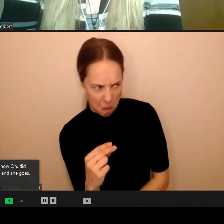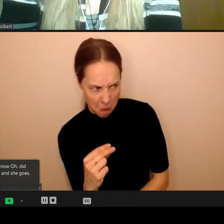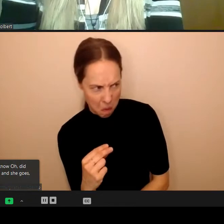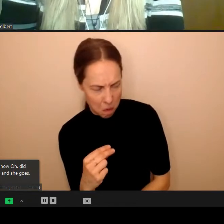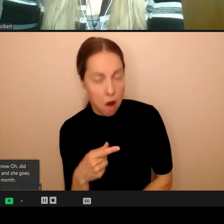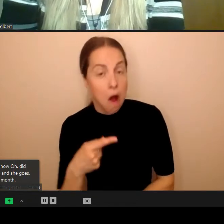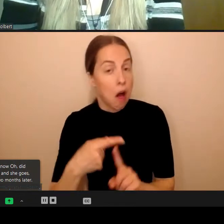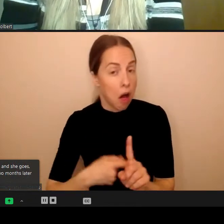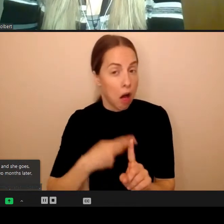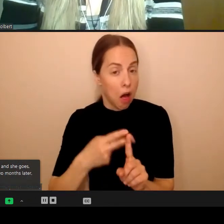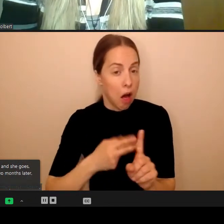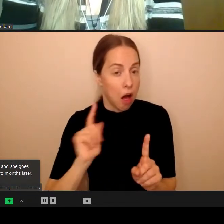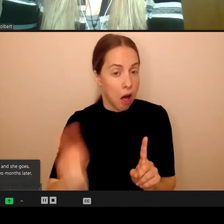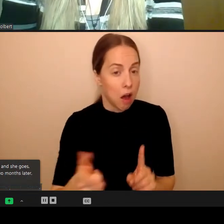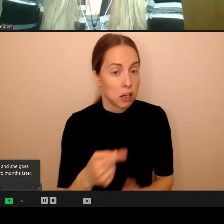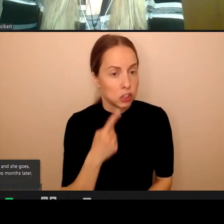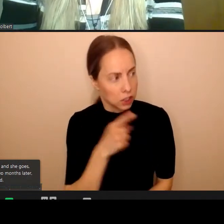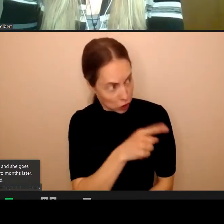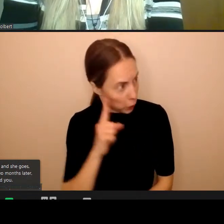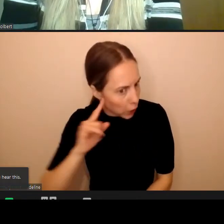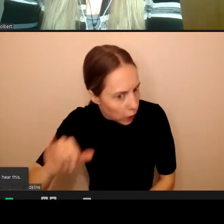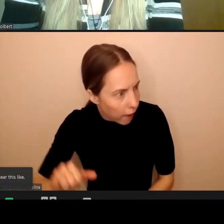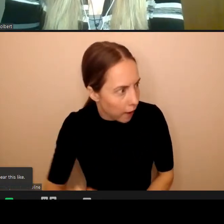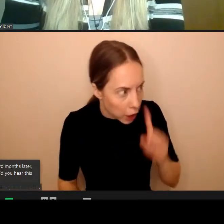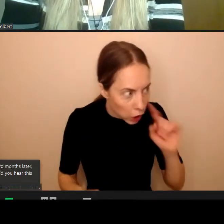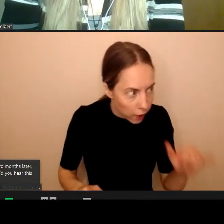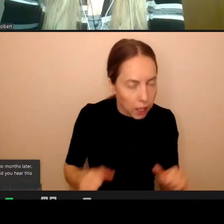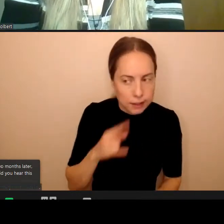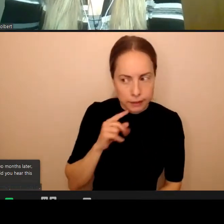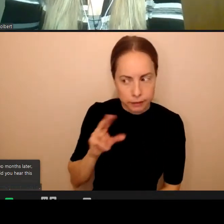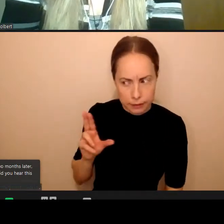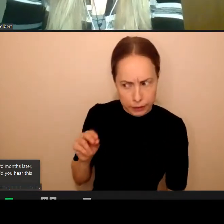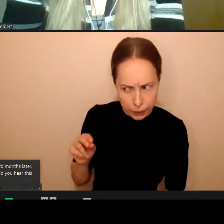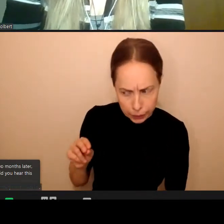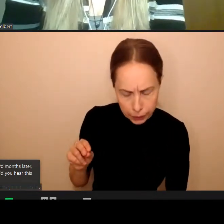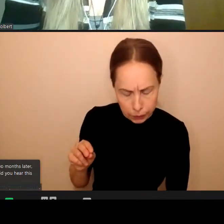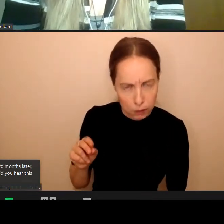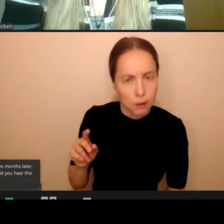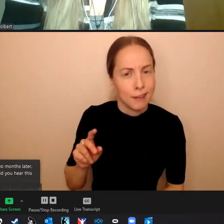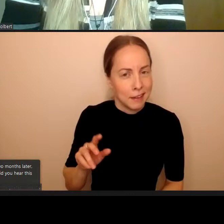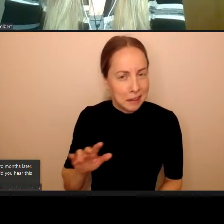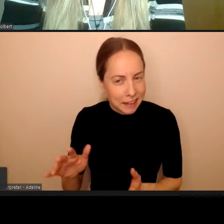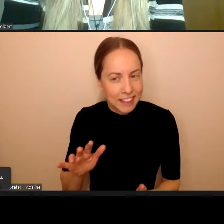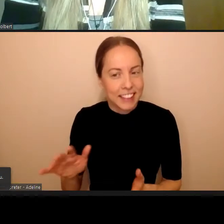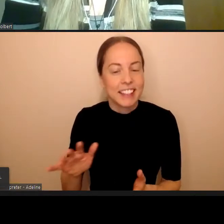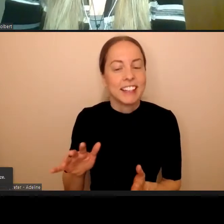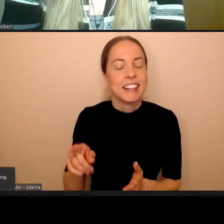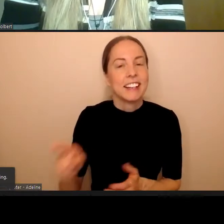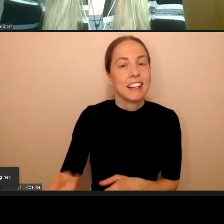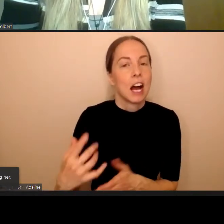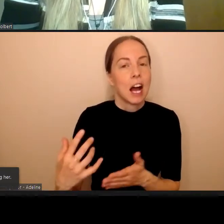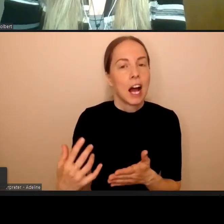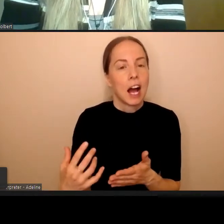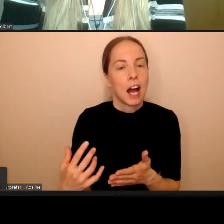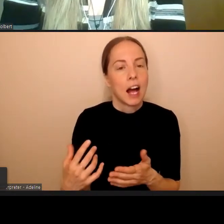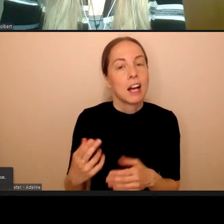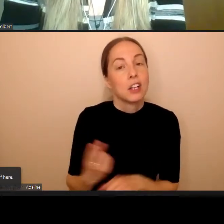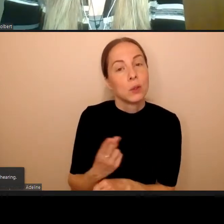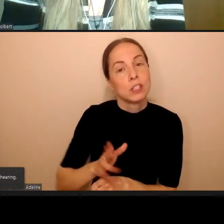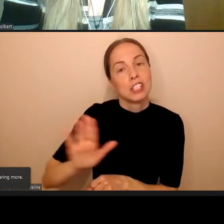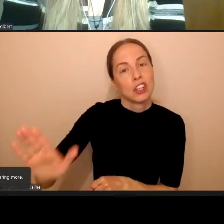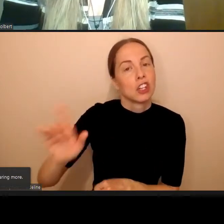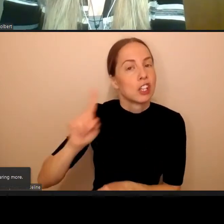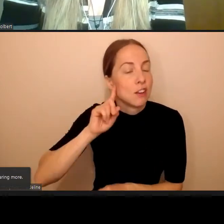2 months later, she's going, did you hear that? Did you hear this? And I go, no. And so she, by utilizing her sense of hearing